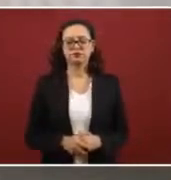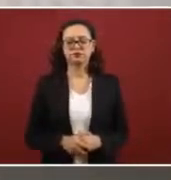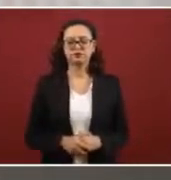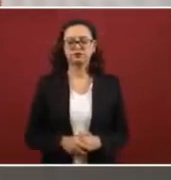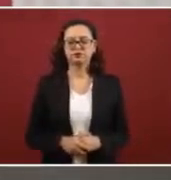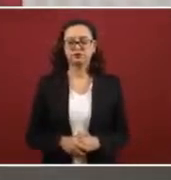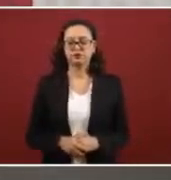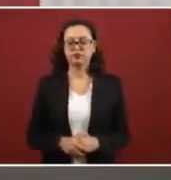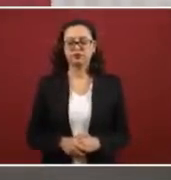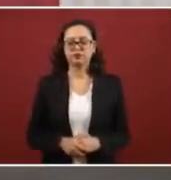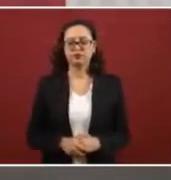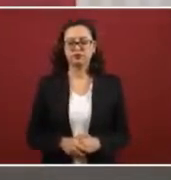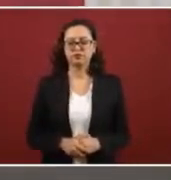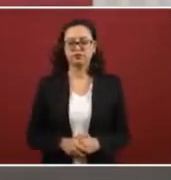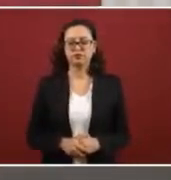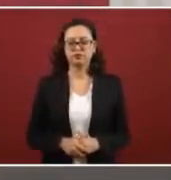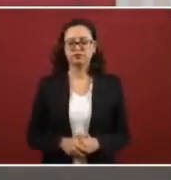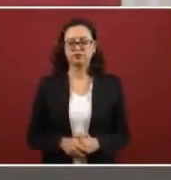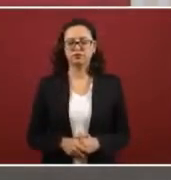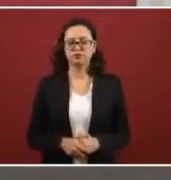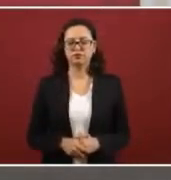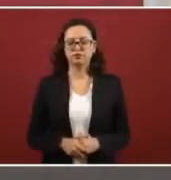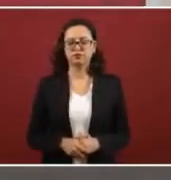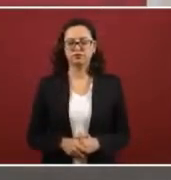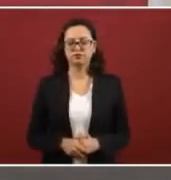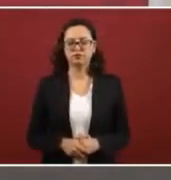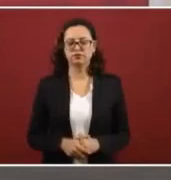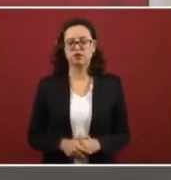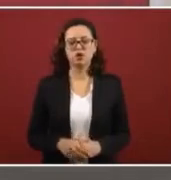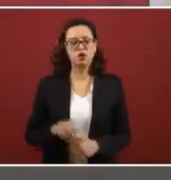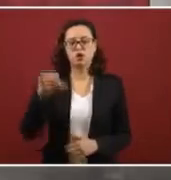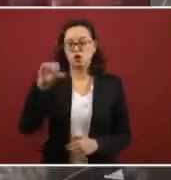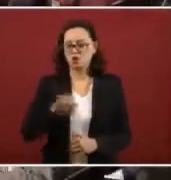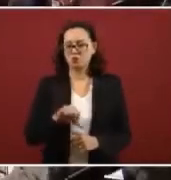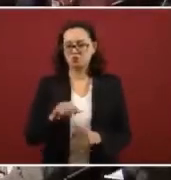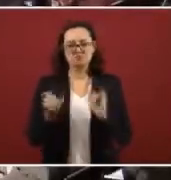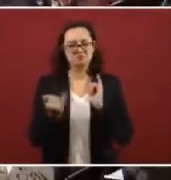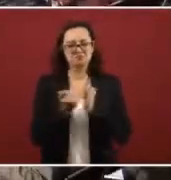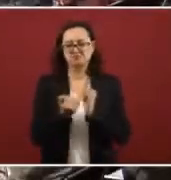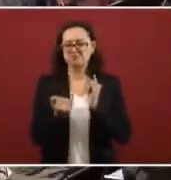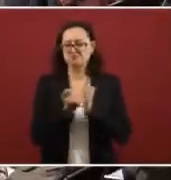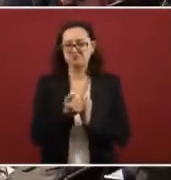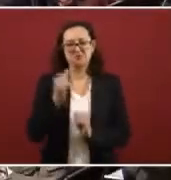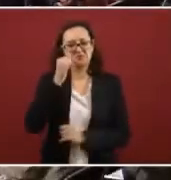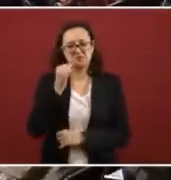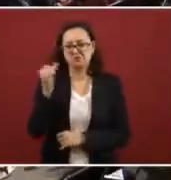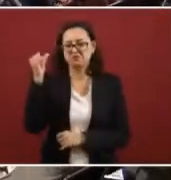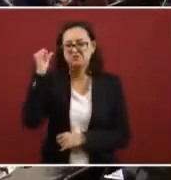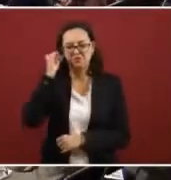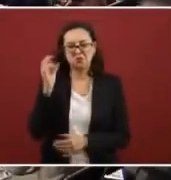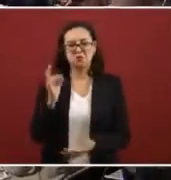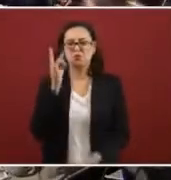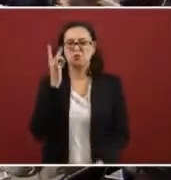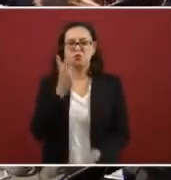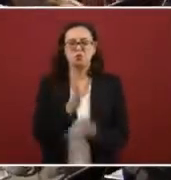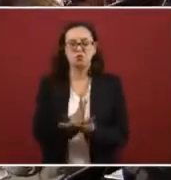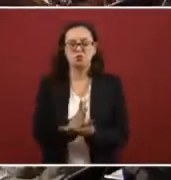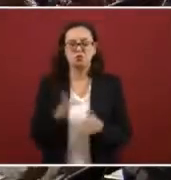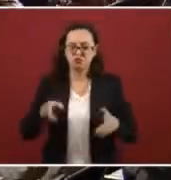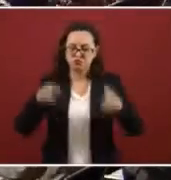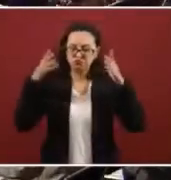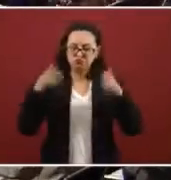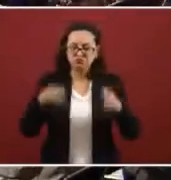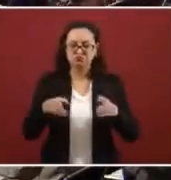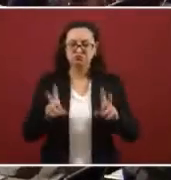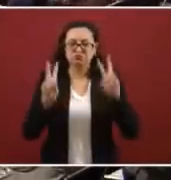Okay. Pues hoy como ayer, so today, as yesterday, we're going to be